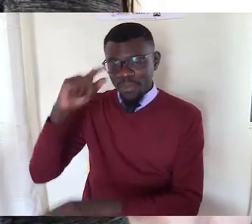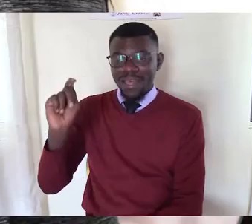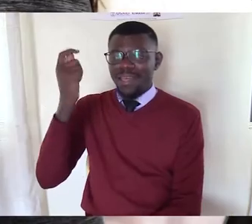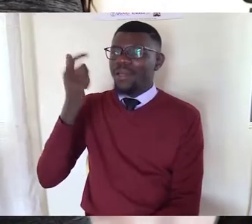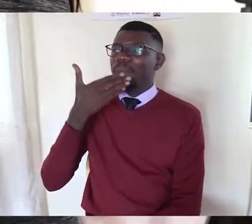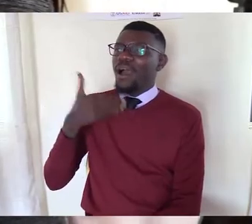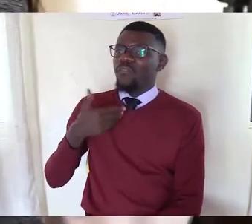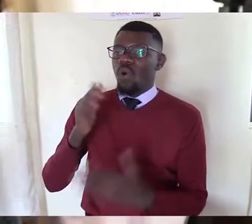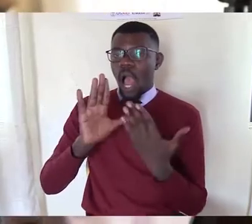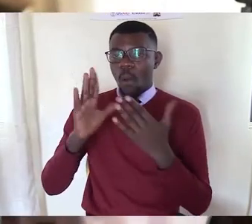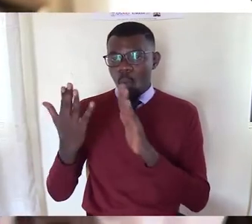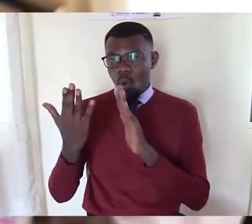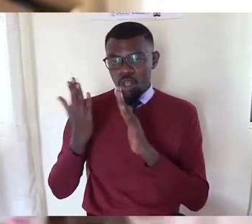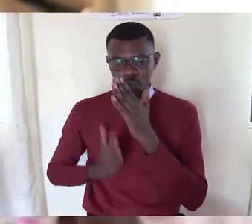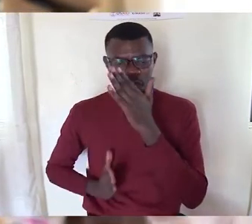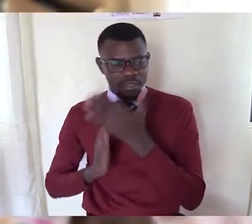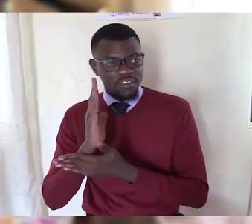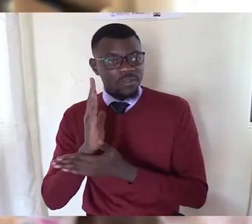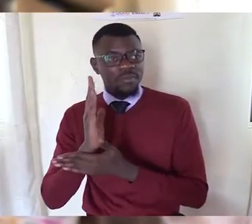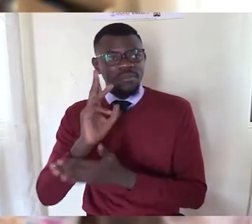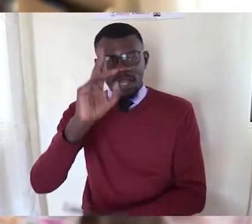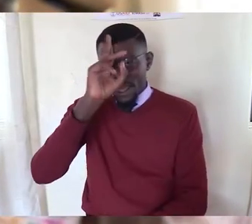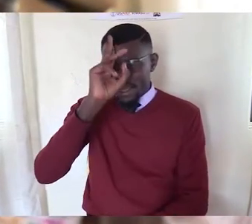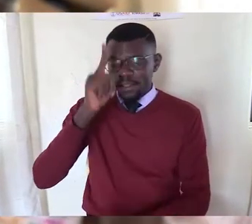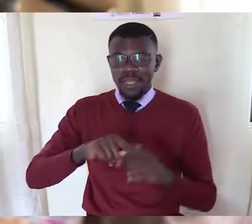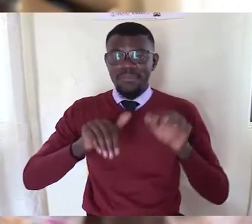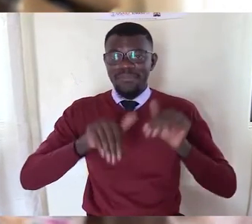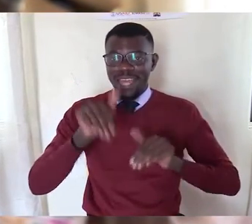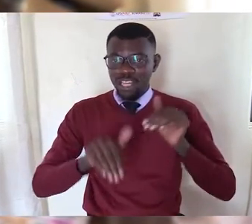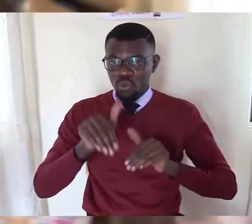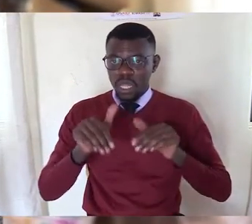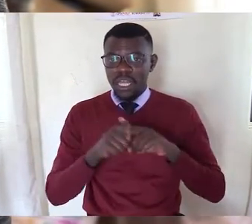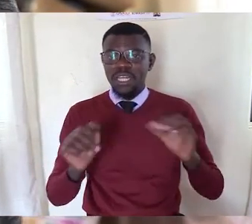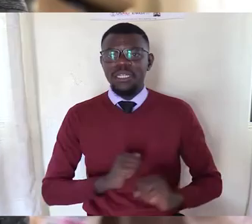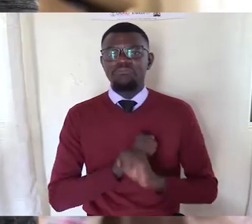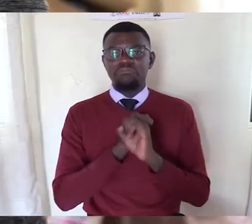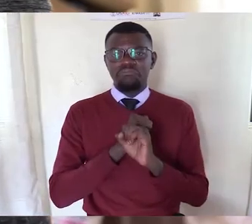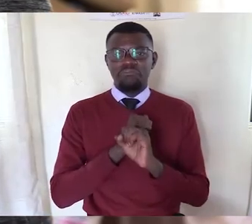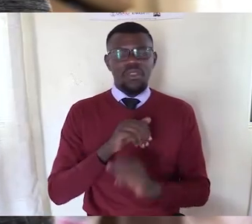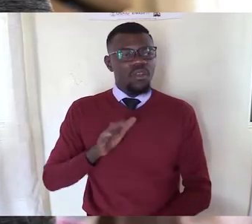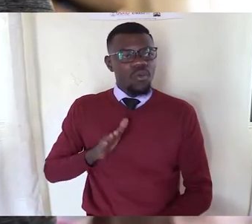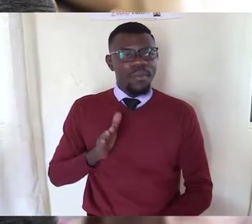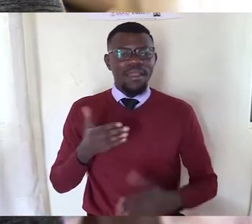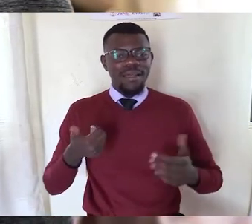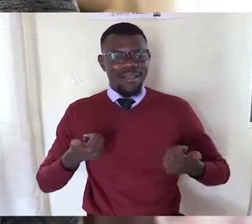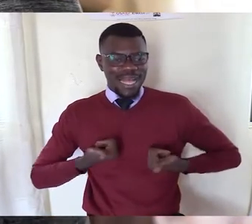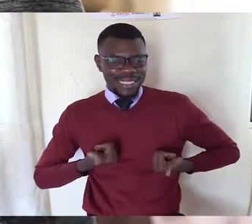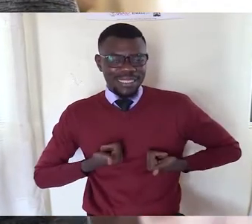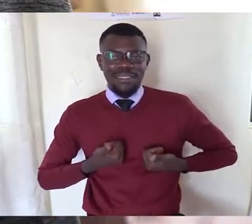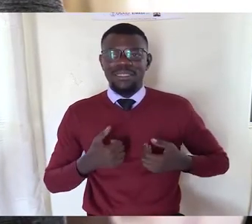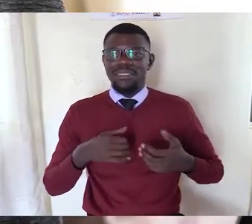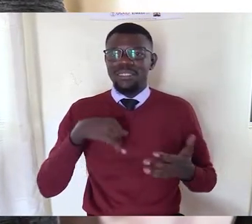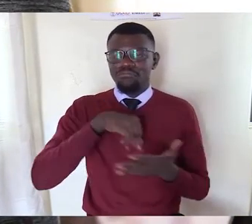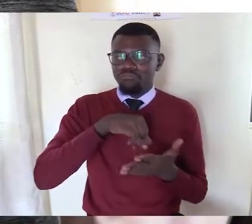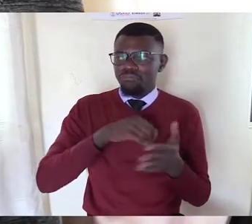rights-based approach to law enforcement during elections and issue guidelines on the protection of women and girls, including